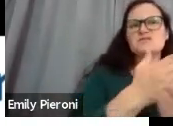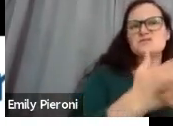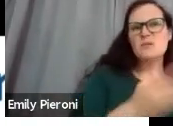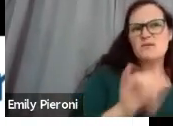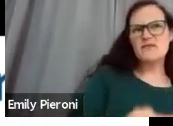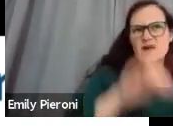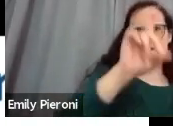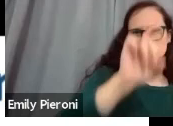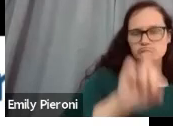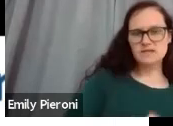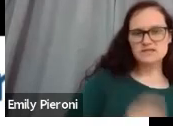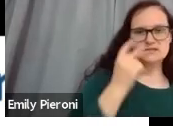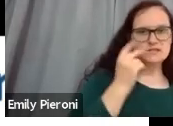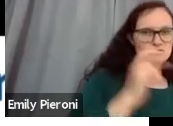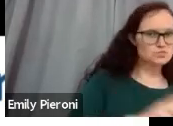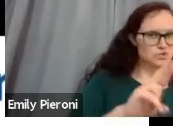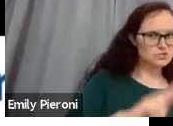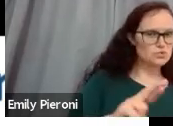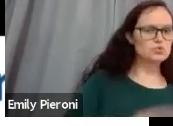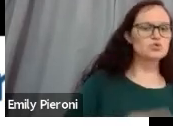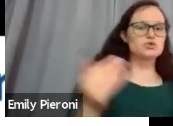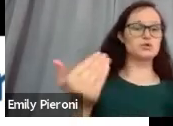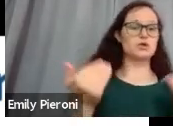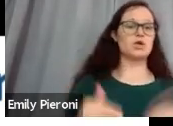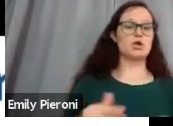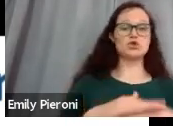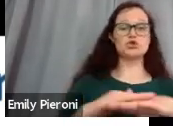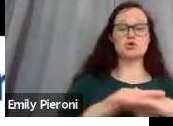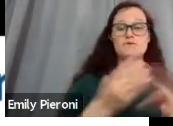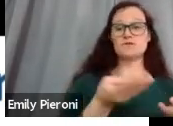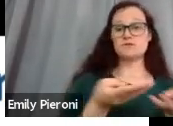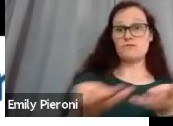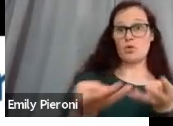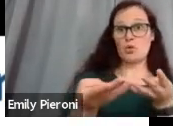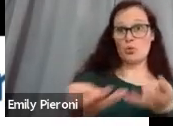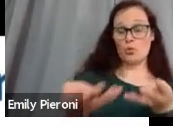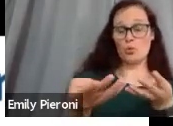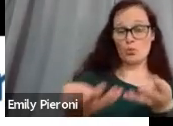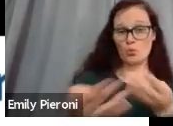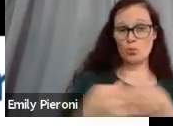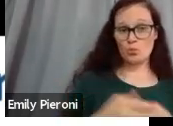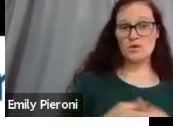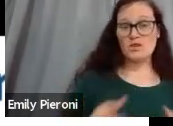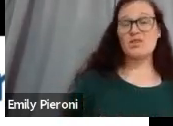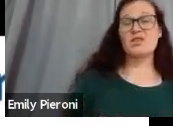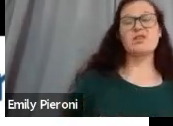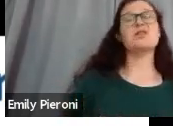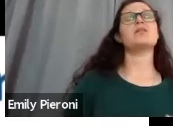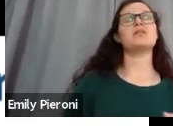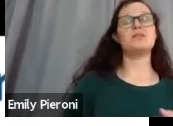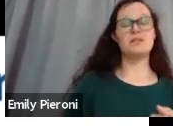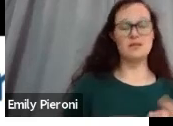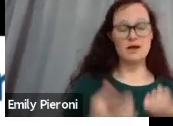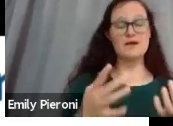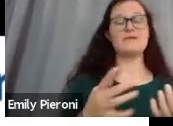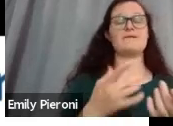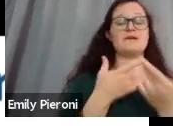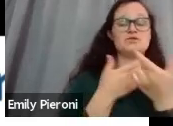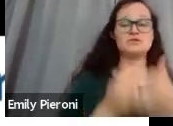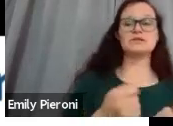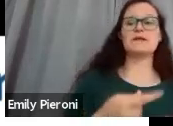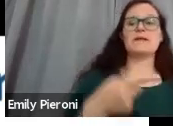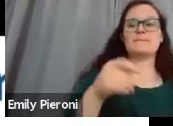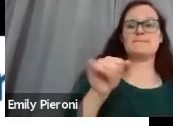water. Surface water flow augmentation, there's a lot of interest in that down in the Pecos River area,